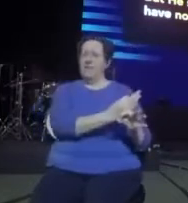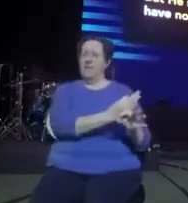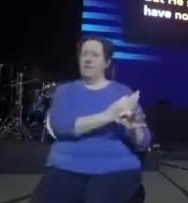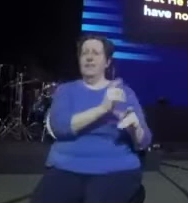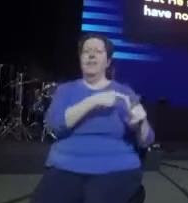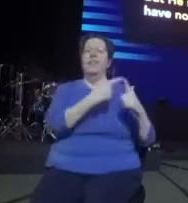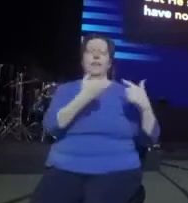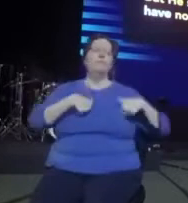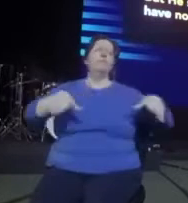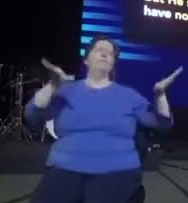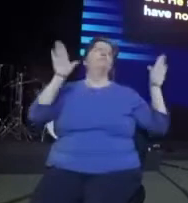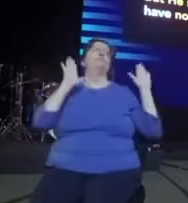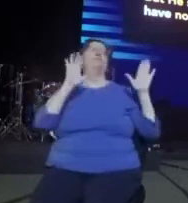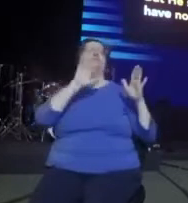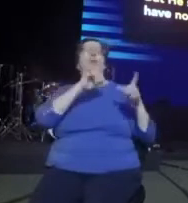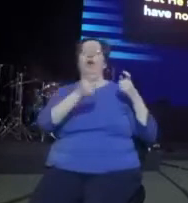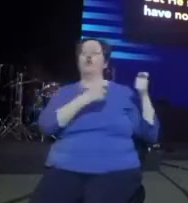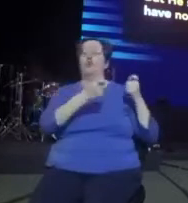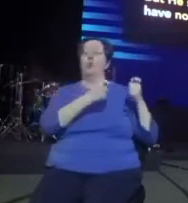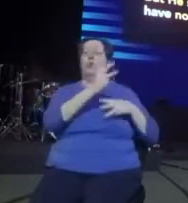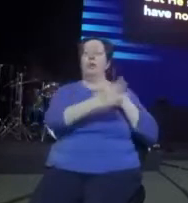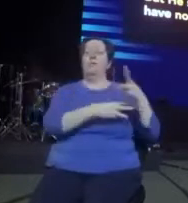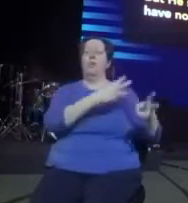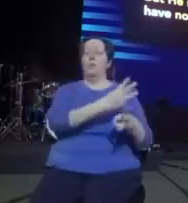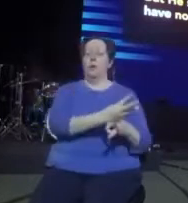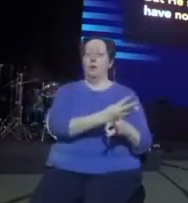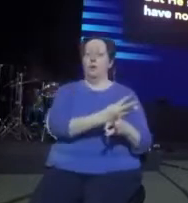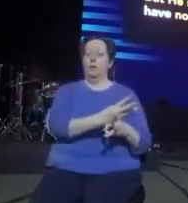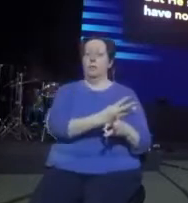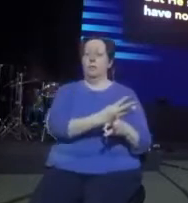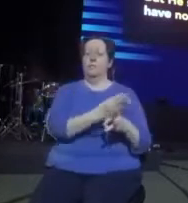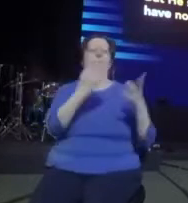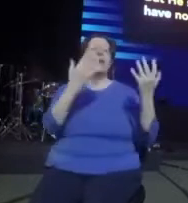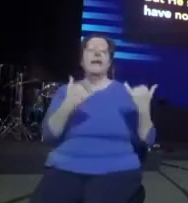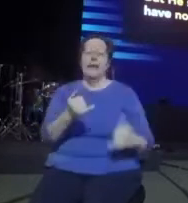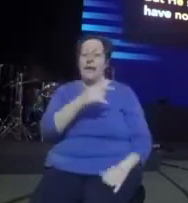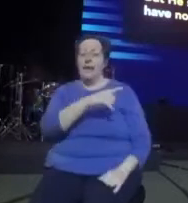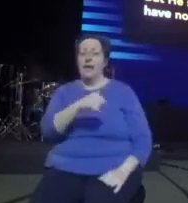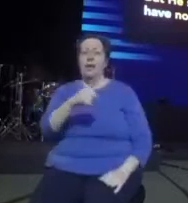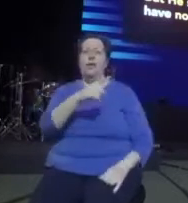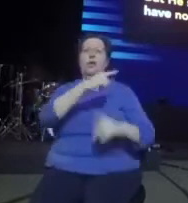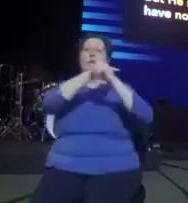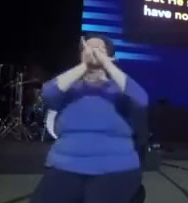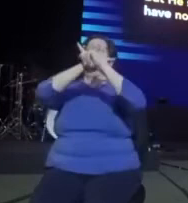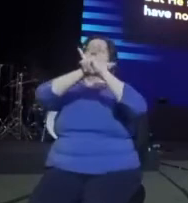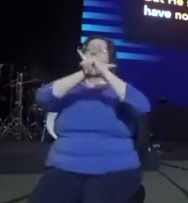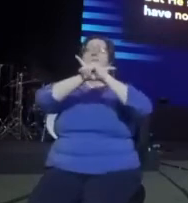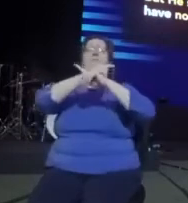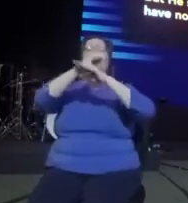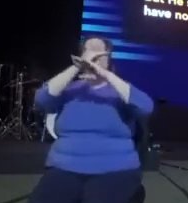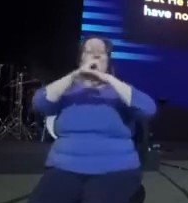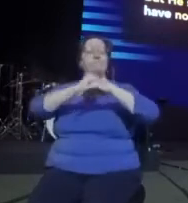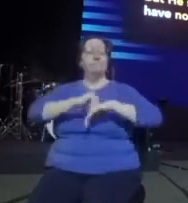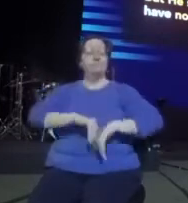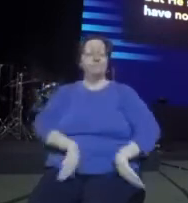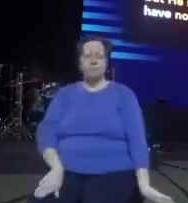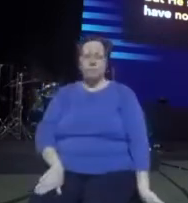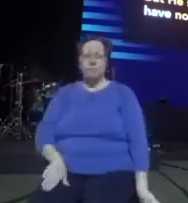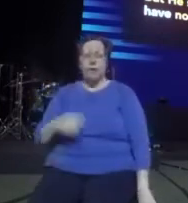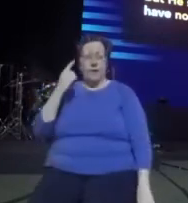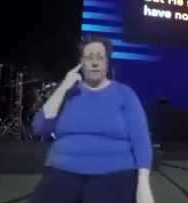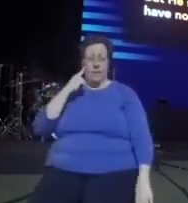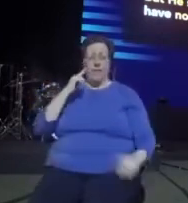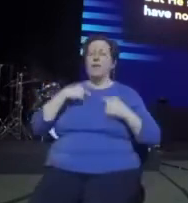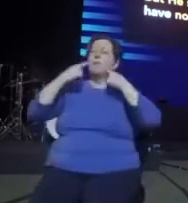subject to what the world has to say. All of a sudden, now you've let your guard down. Because if you think you're going to